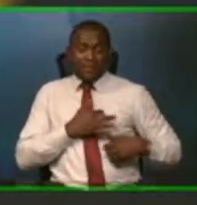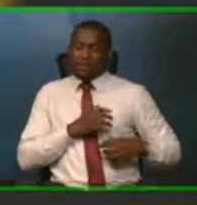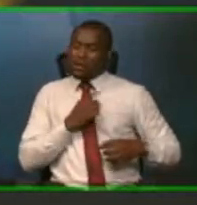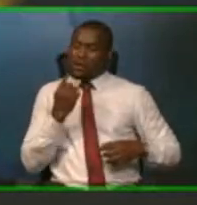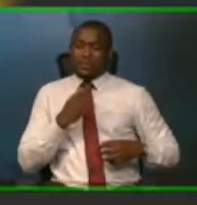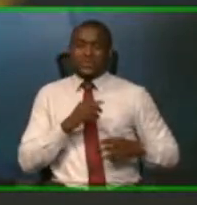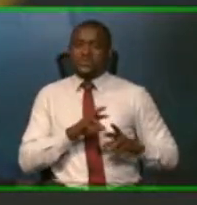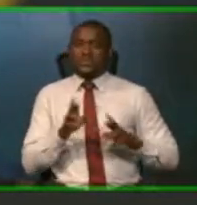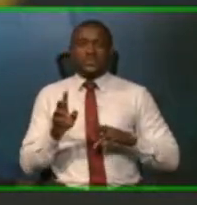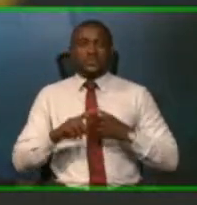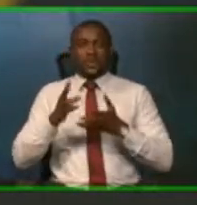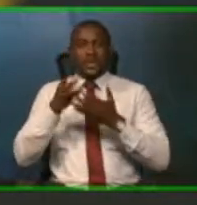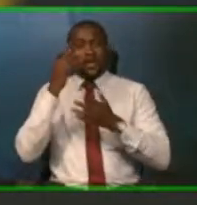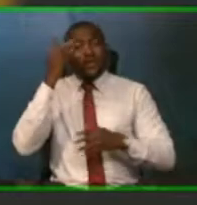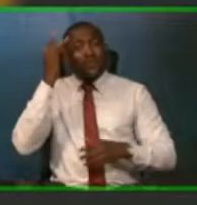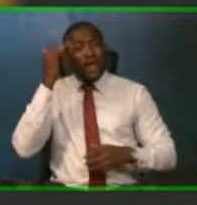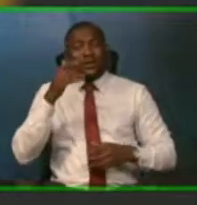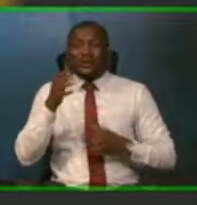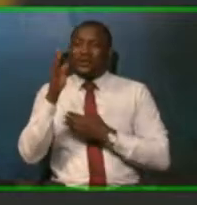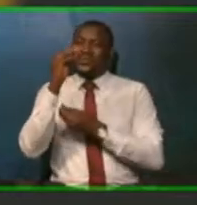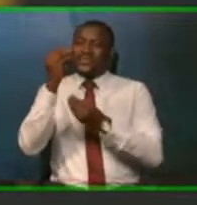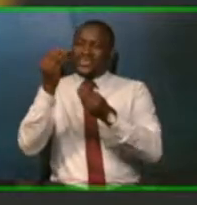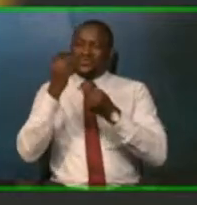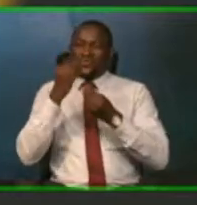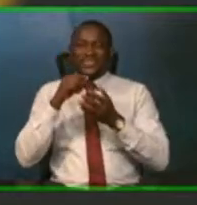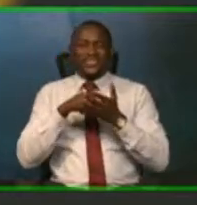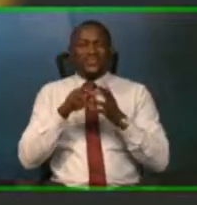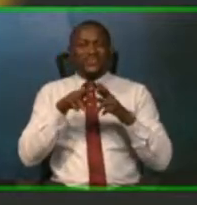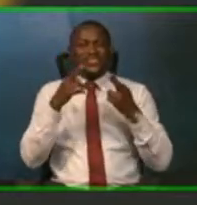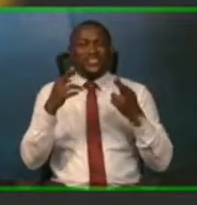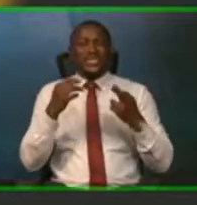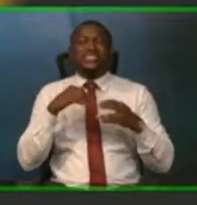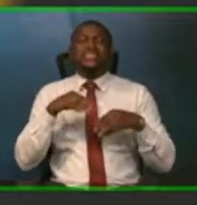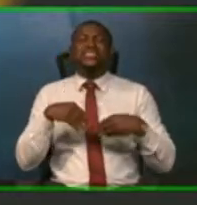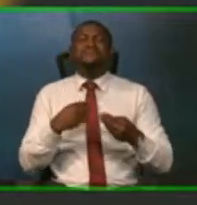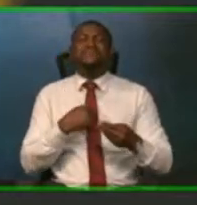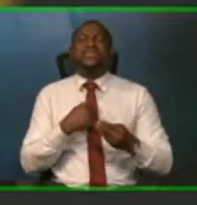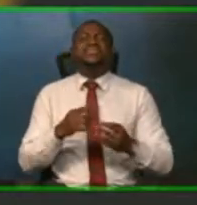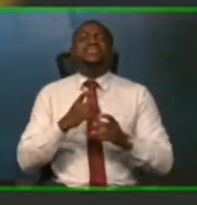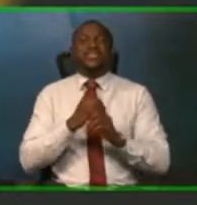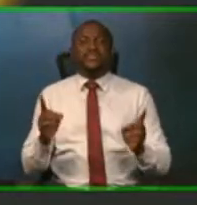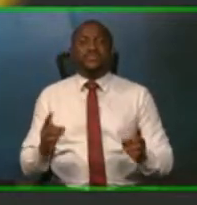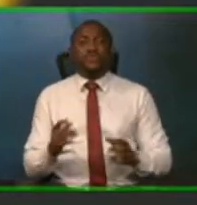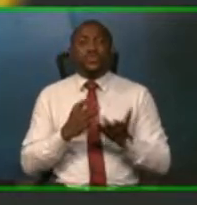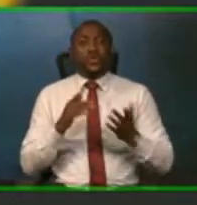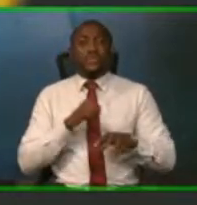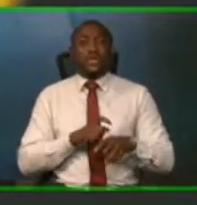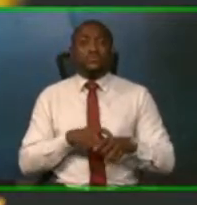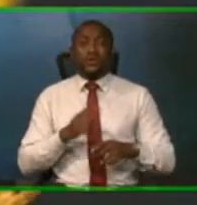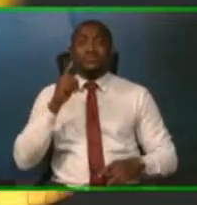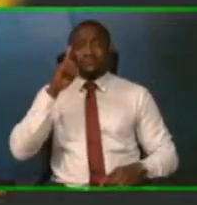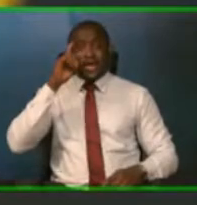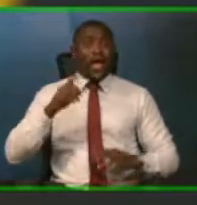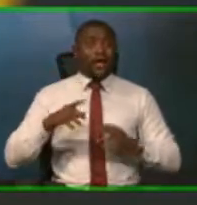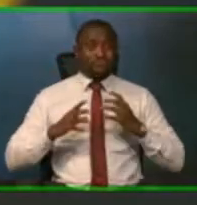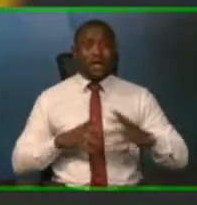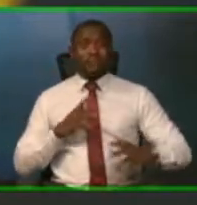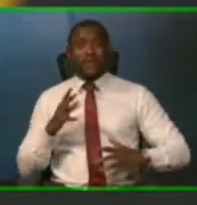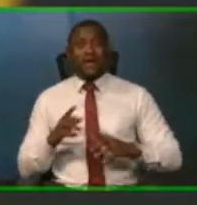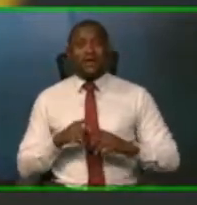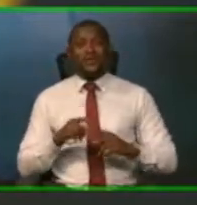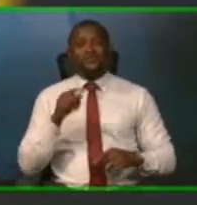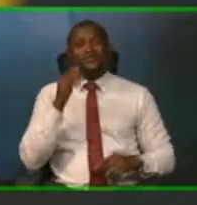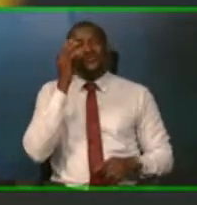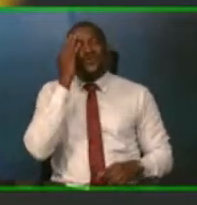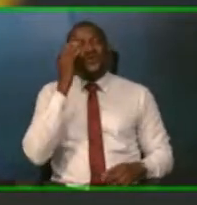because God gave me this revelation and it brought me deliverance. Sometimes you can be so vibrant, but knowing